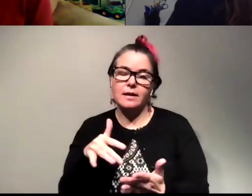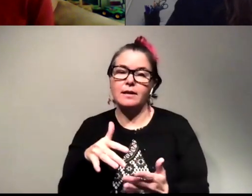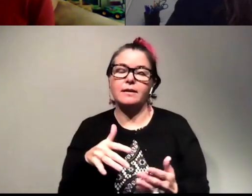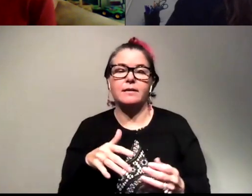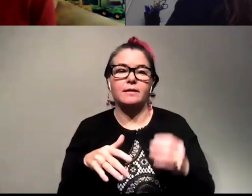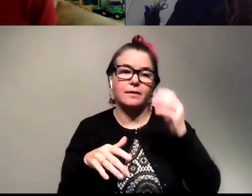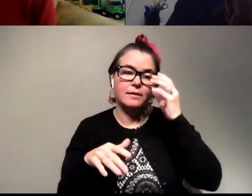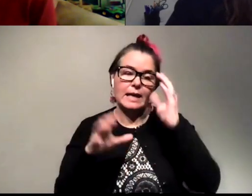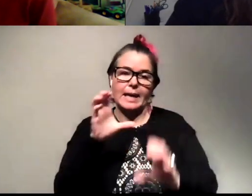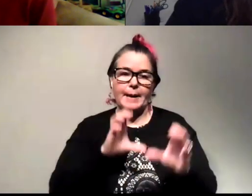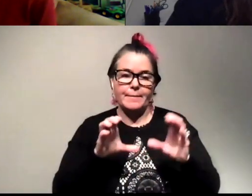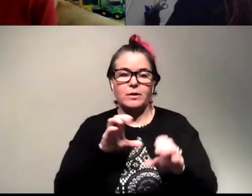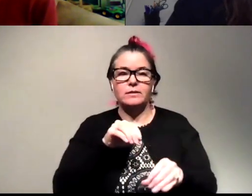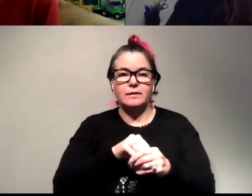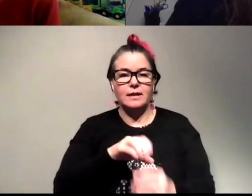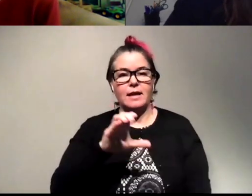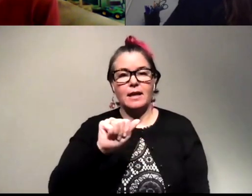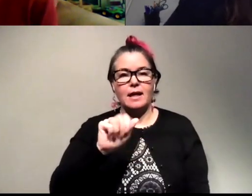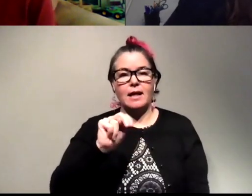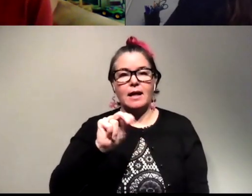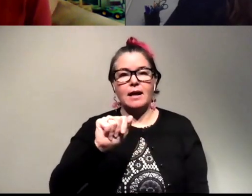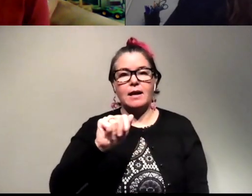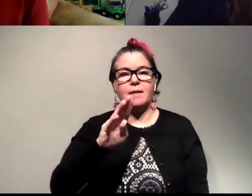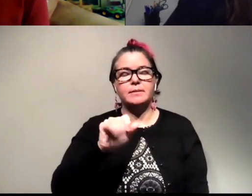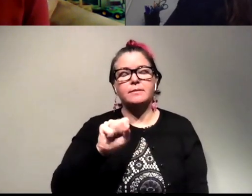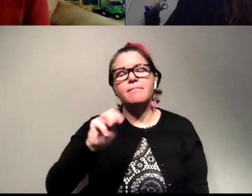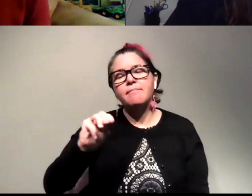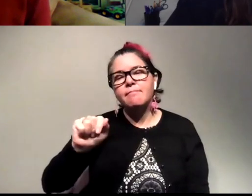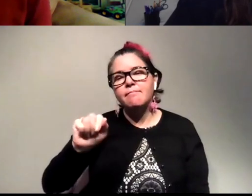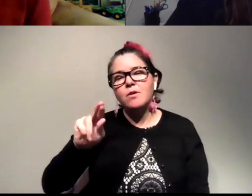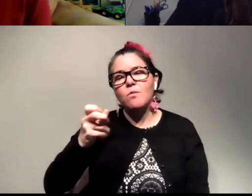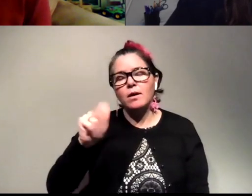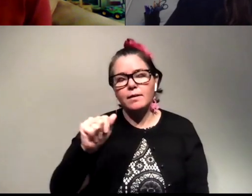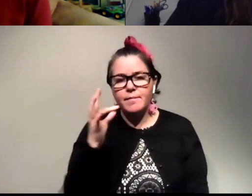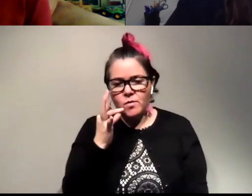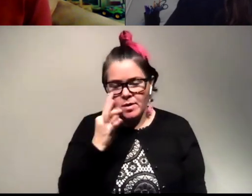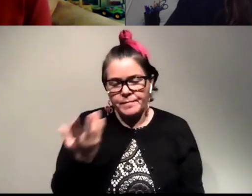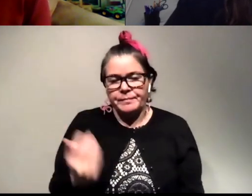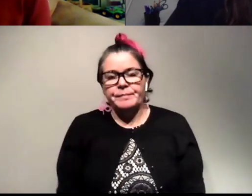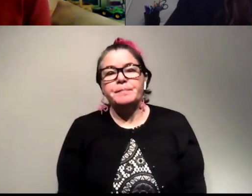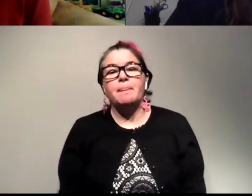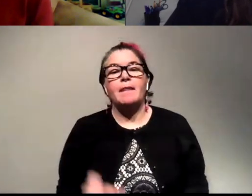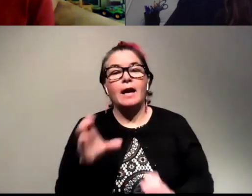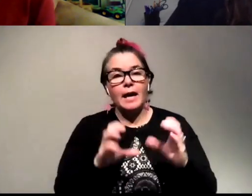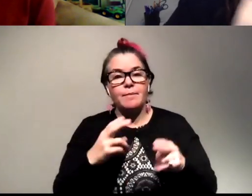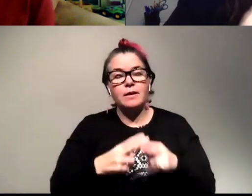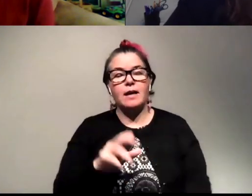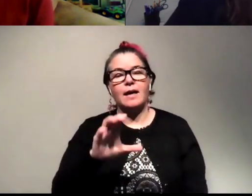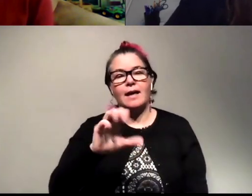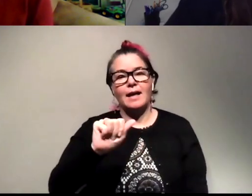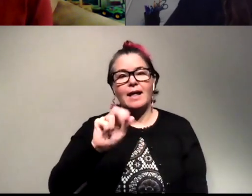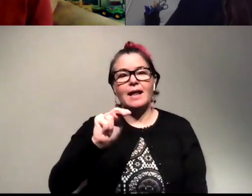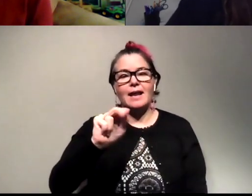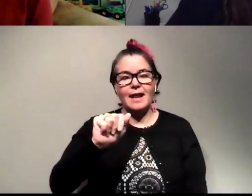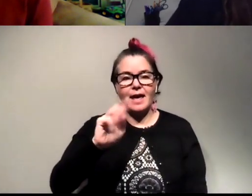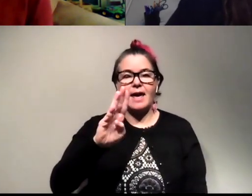the chemicals in cannabis or marijuana. And those chemicals are called cannabinoids.